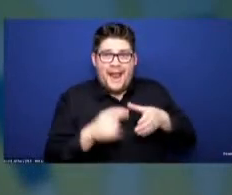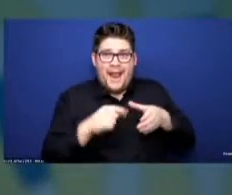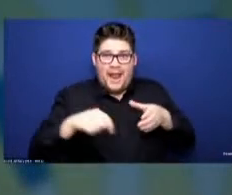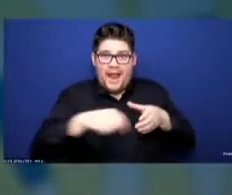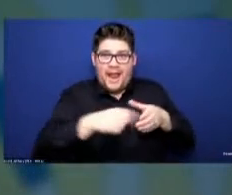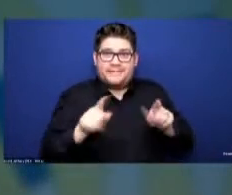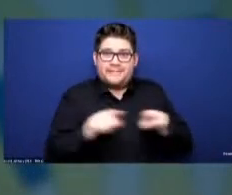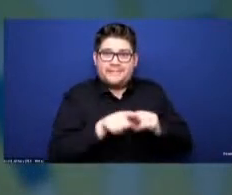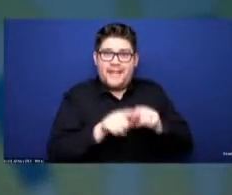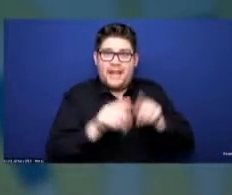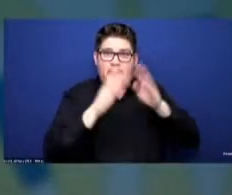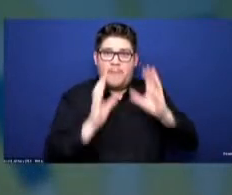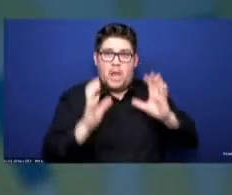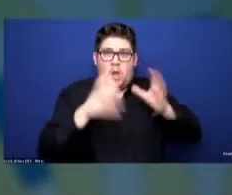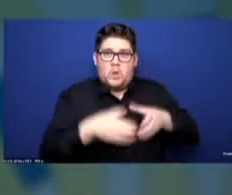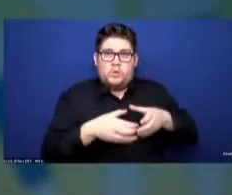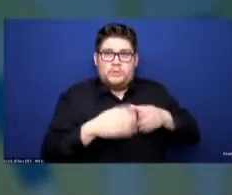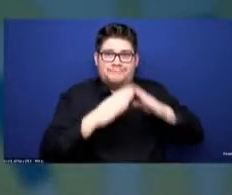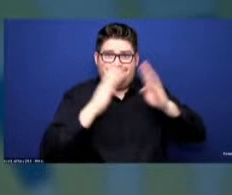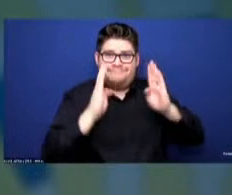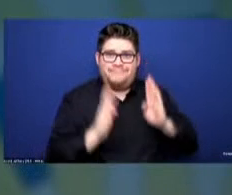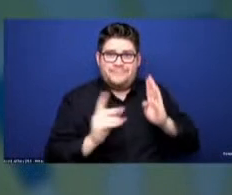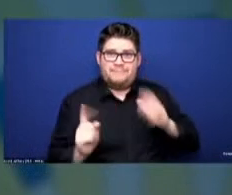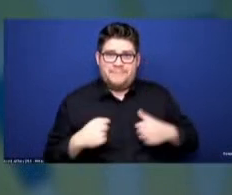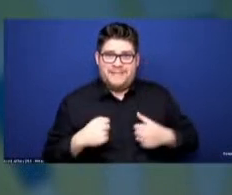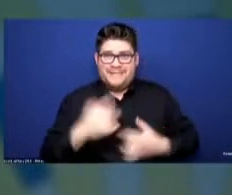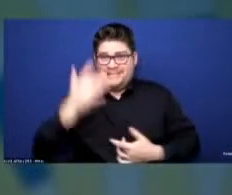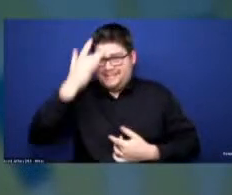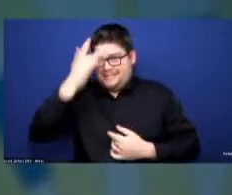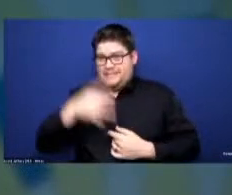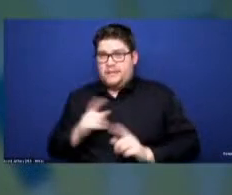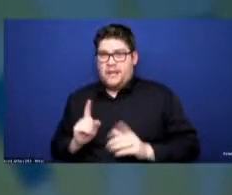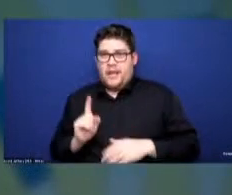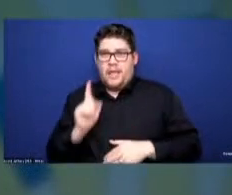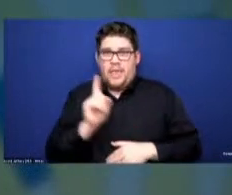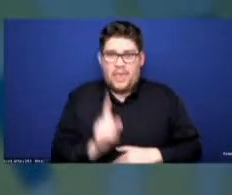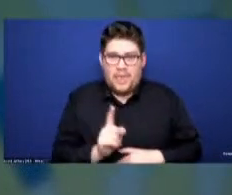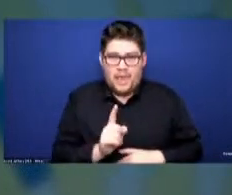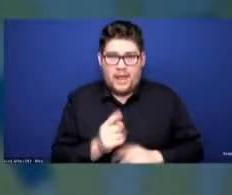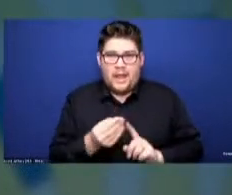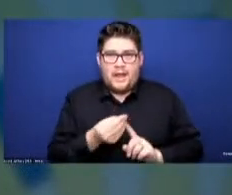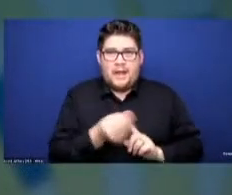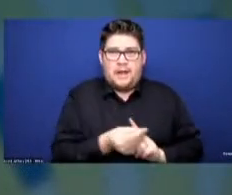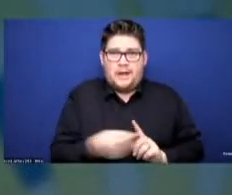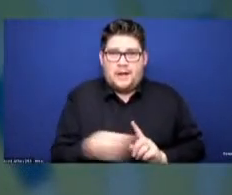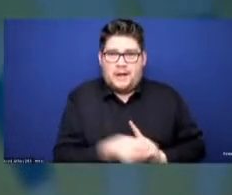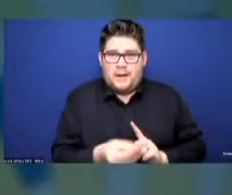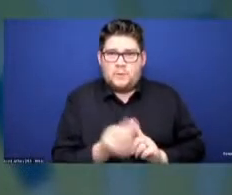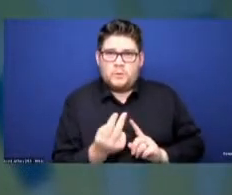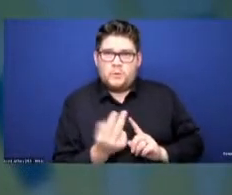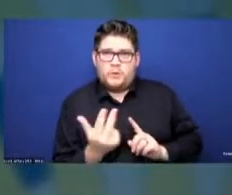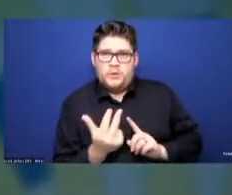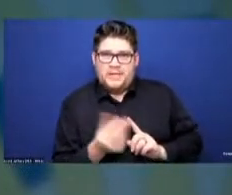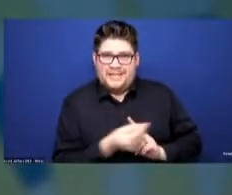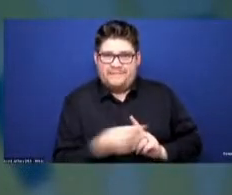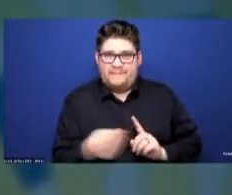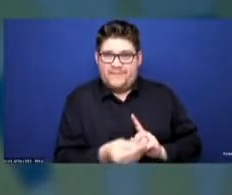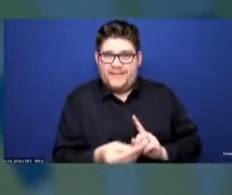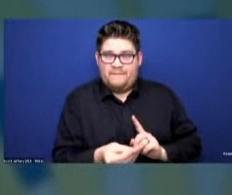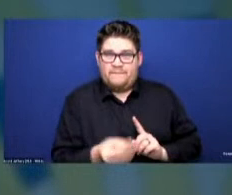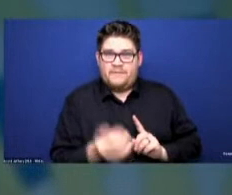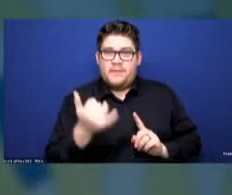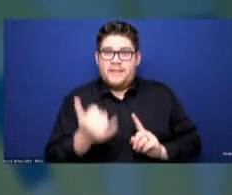variants in particular, that transmission can be widespread in households. It may be that all of the household becomes infected,